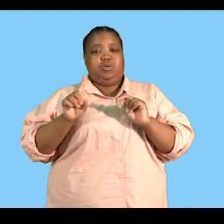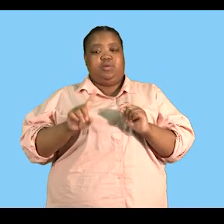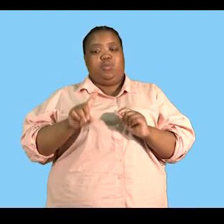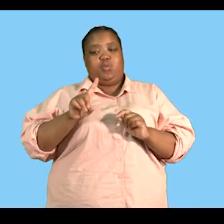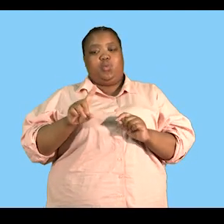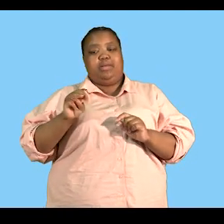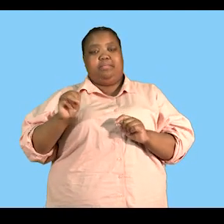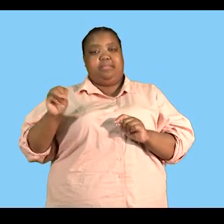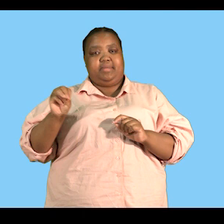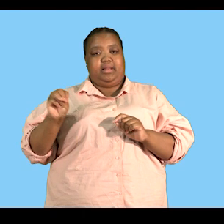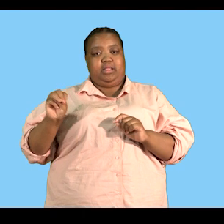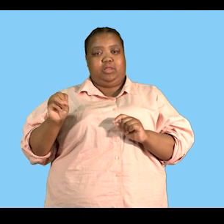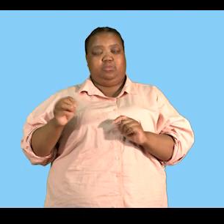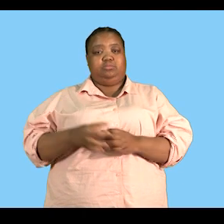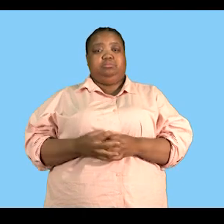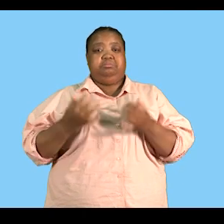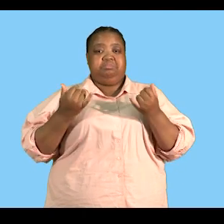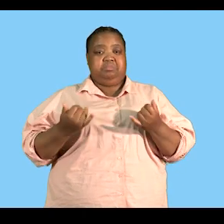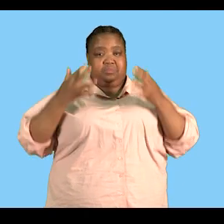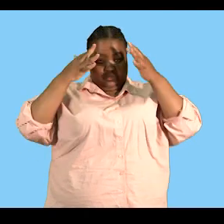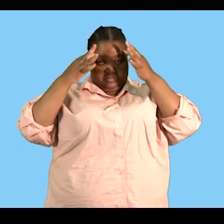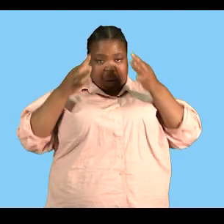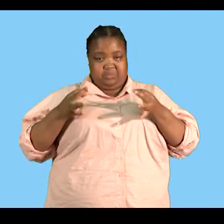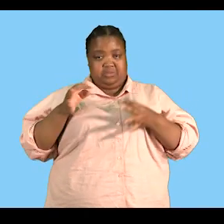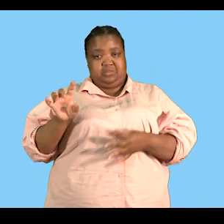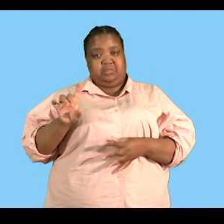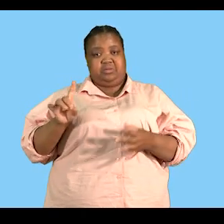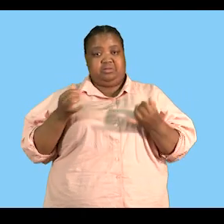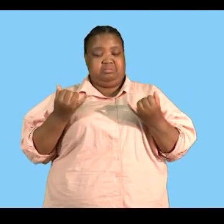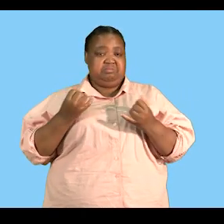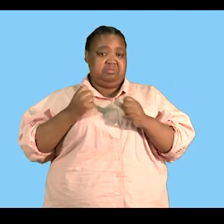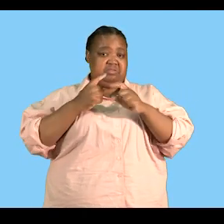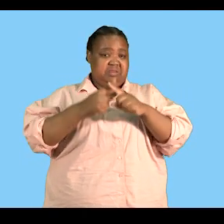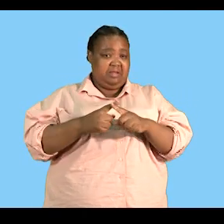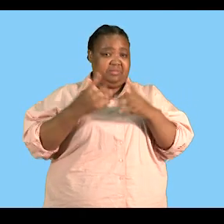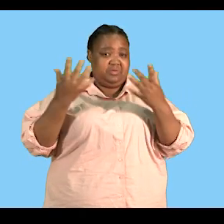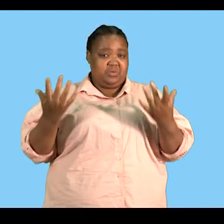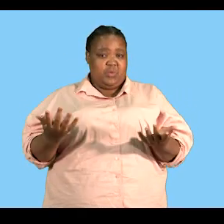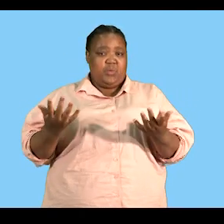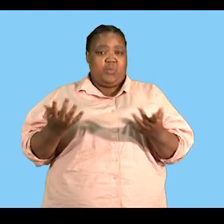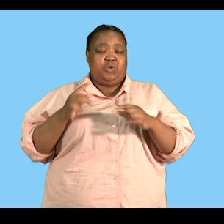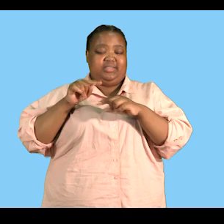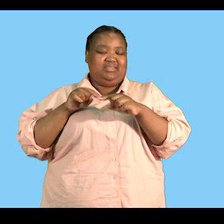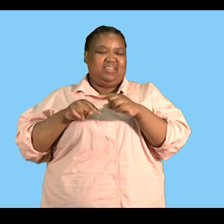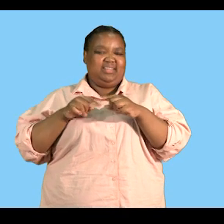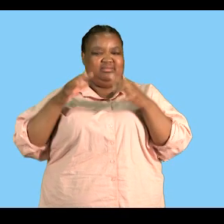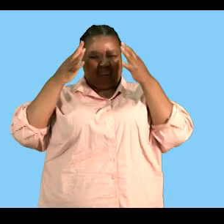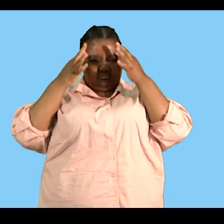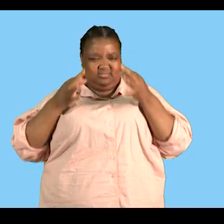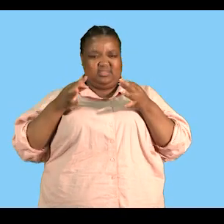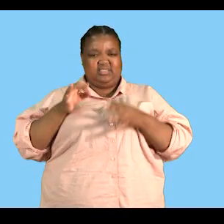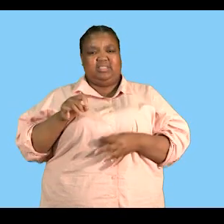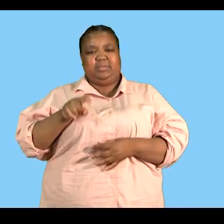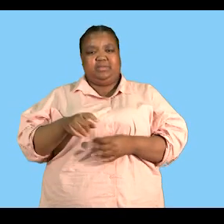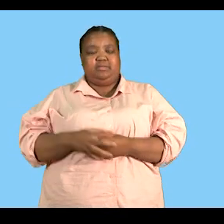is going to be 1,000,000. But now we need to decide, are we going to multiply or are we going to